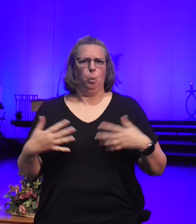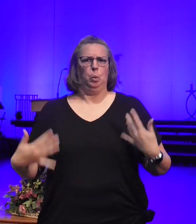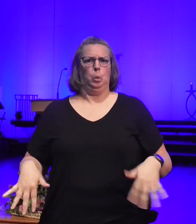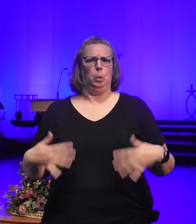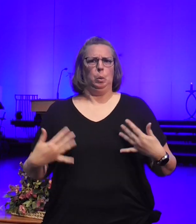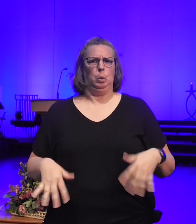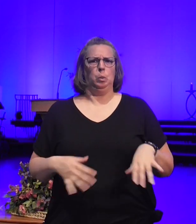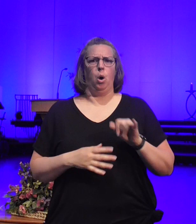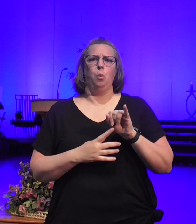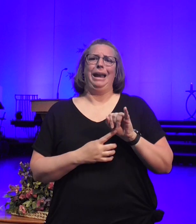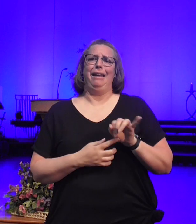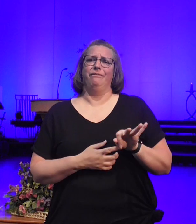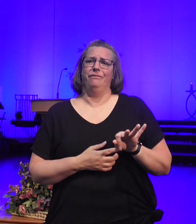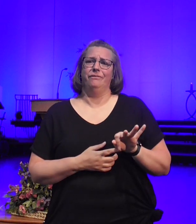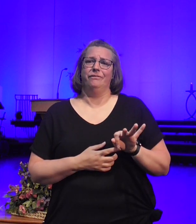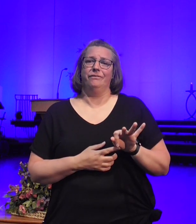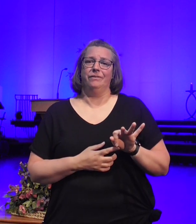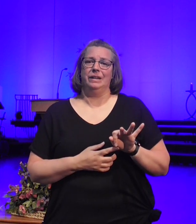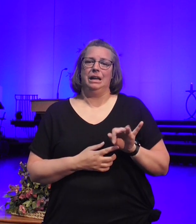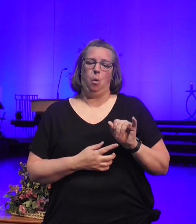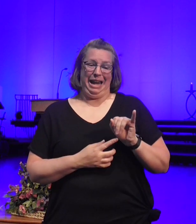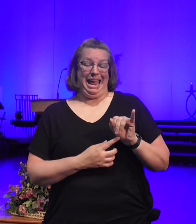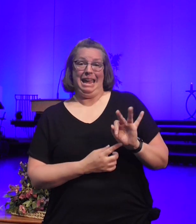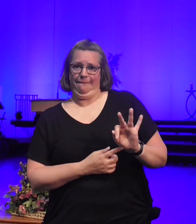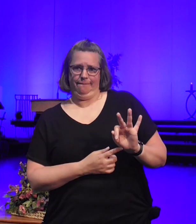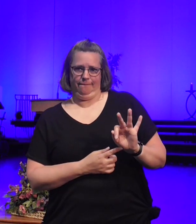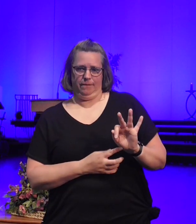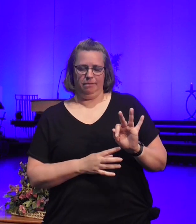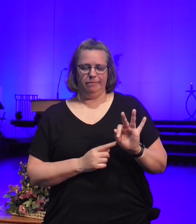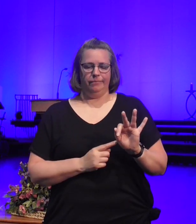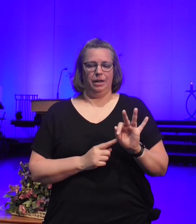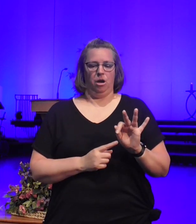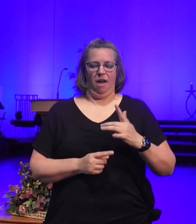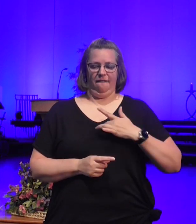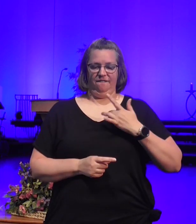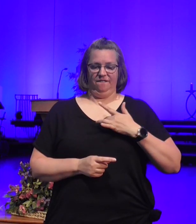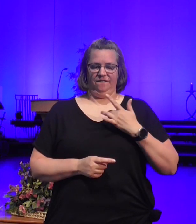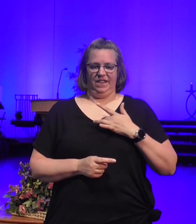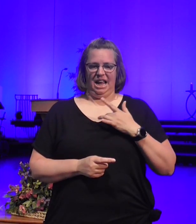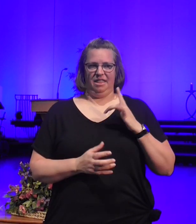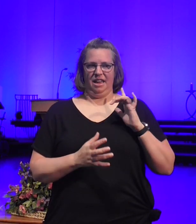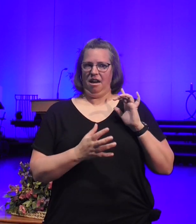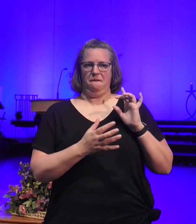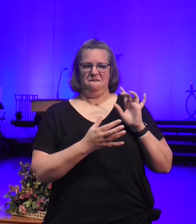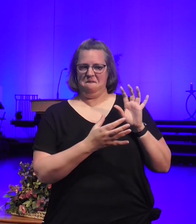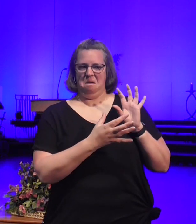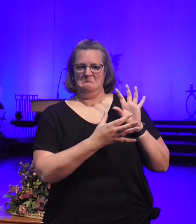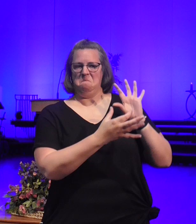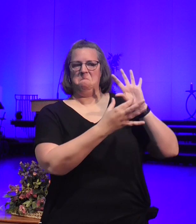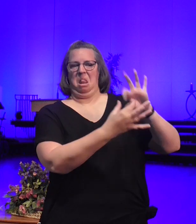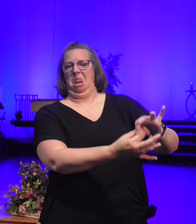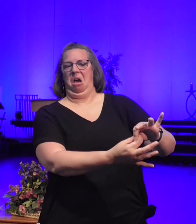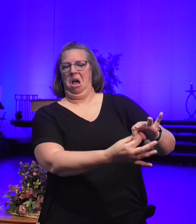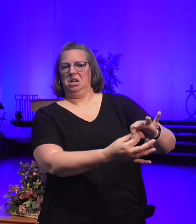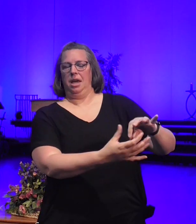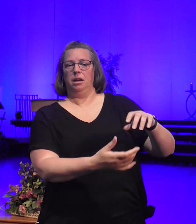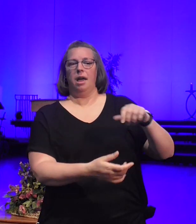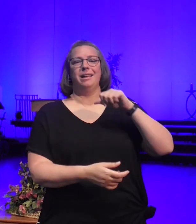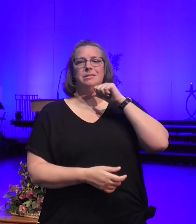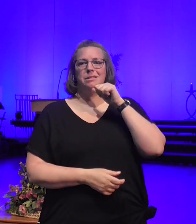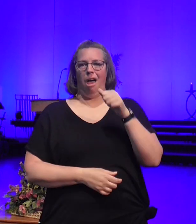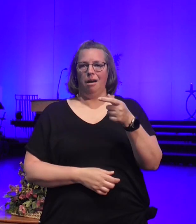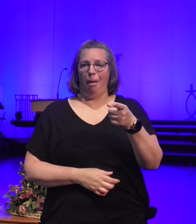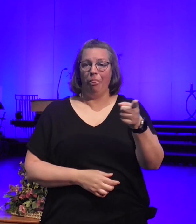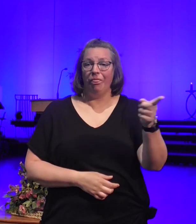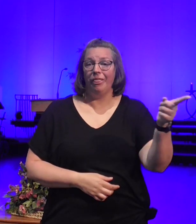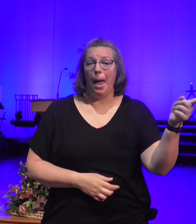if our feeling a lack of belonging isn't so much about them as